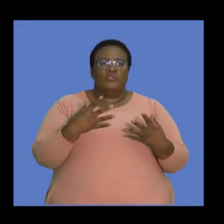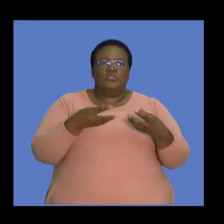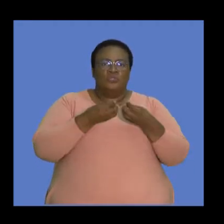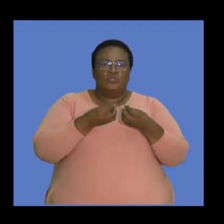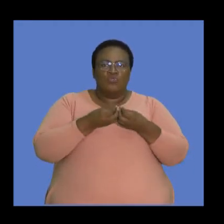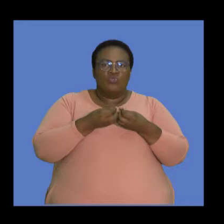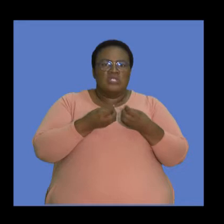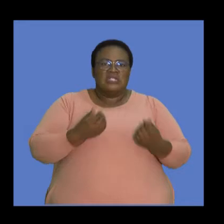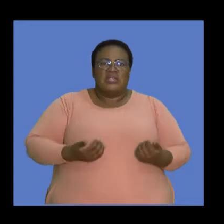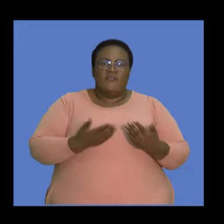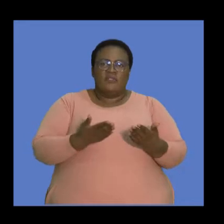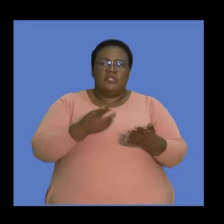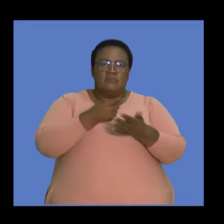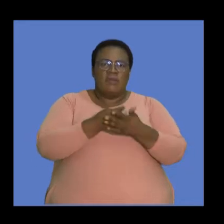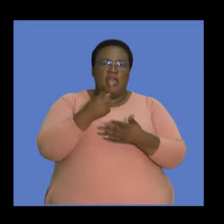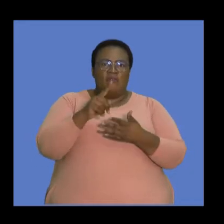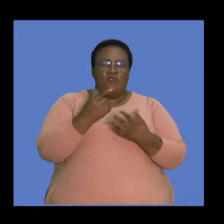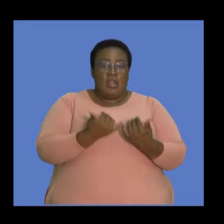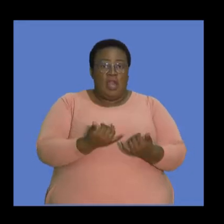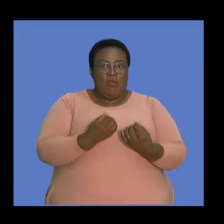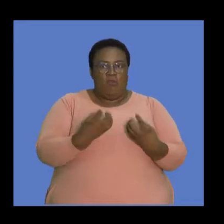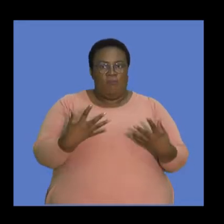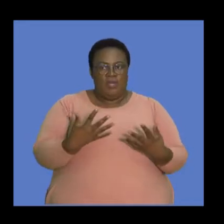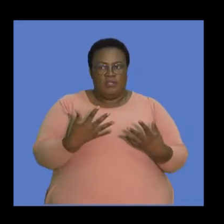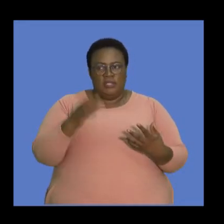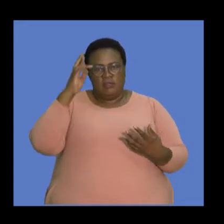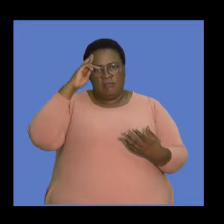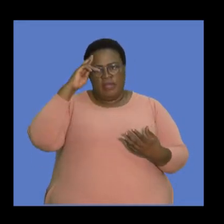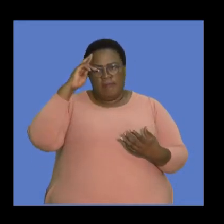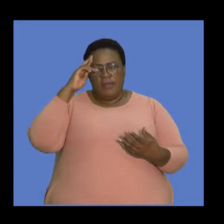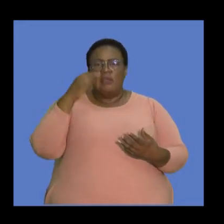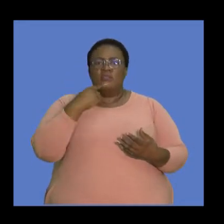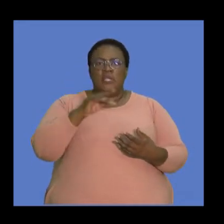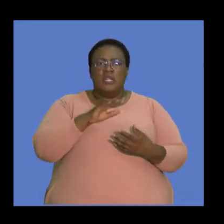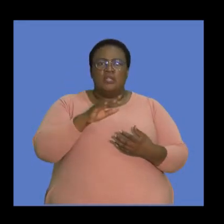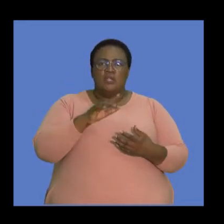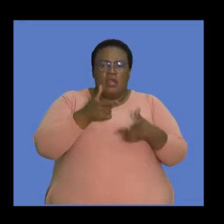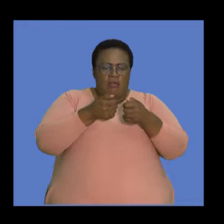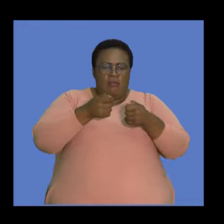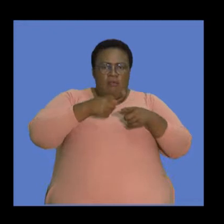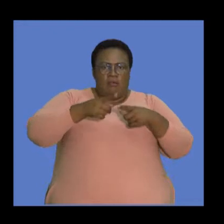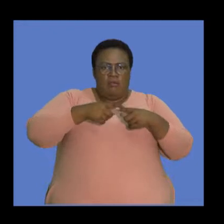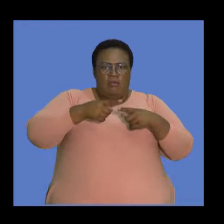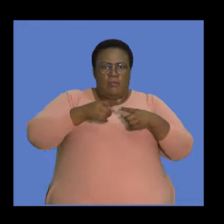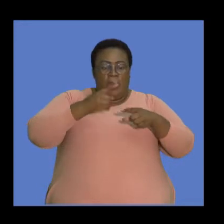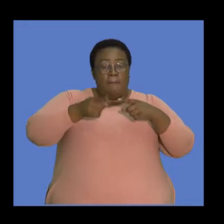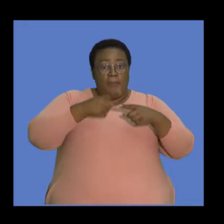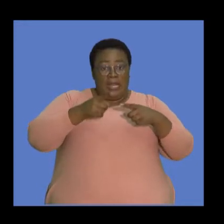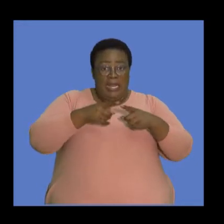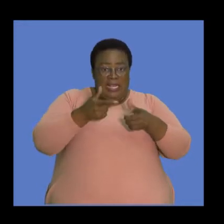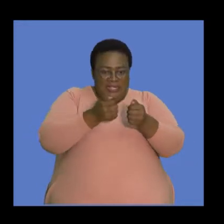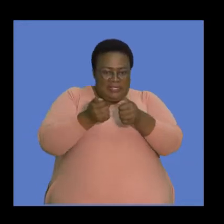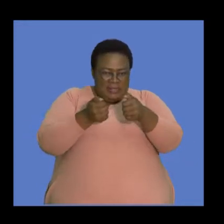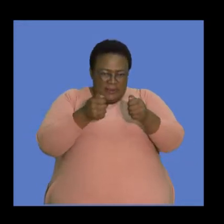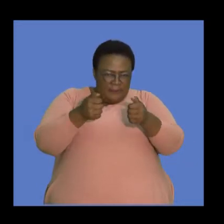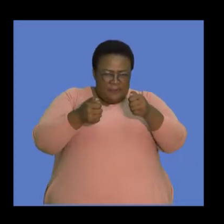services for now? Remember the PlayStation scenario? We said you buy it for 13,000. That's what the P will be. But